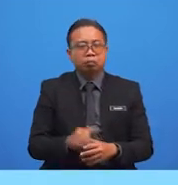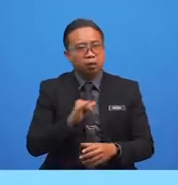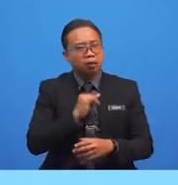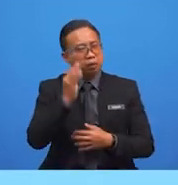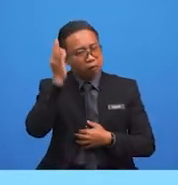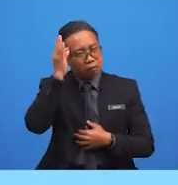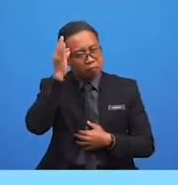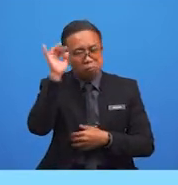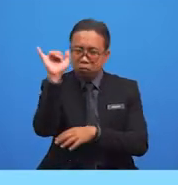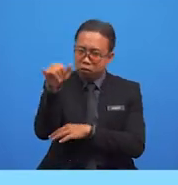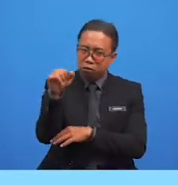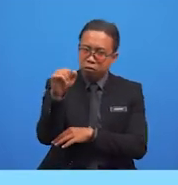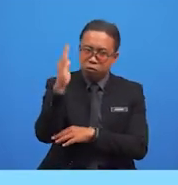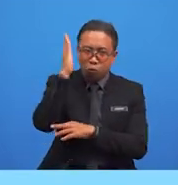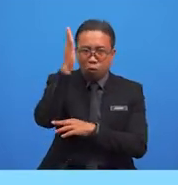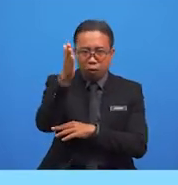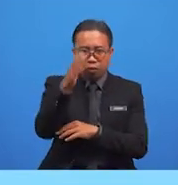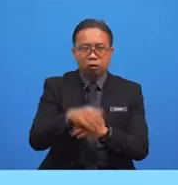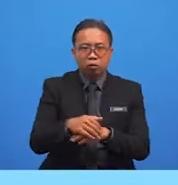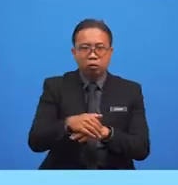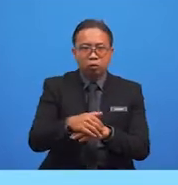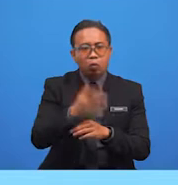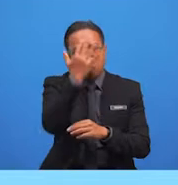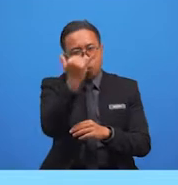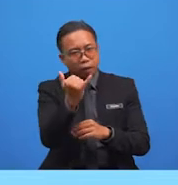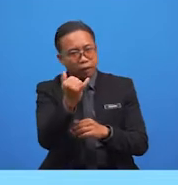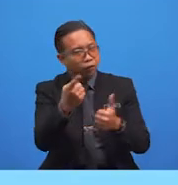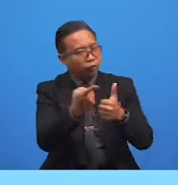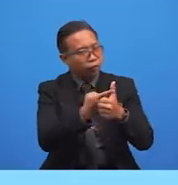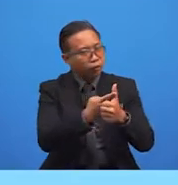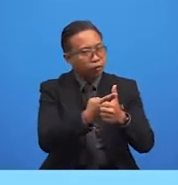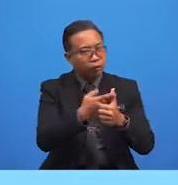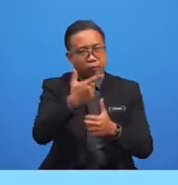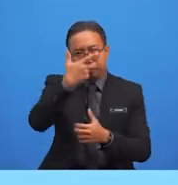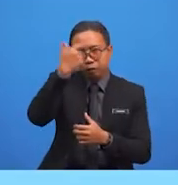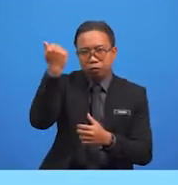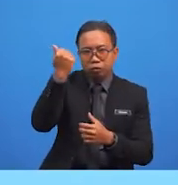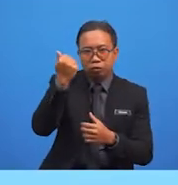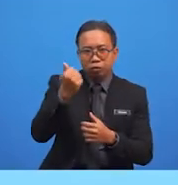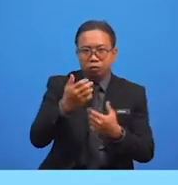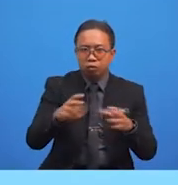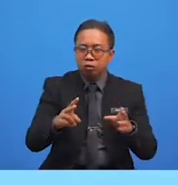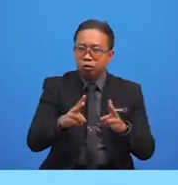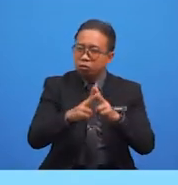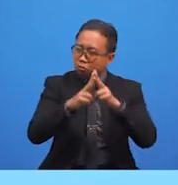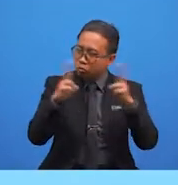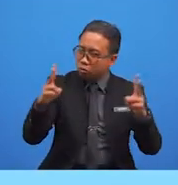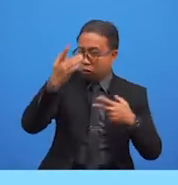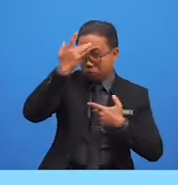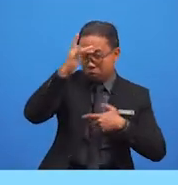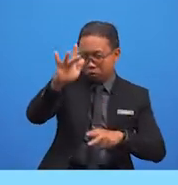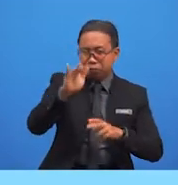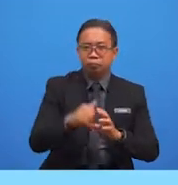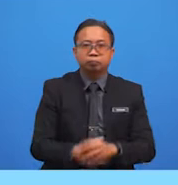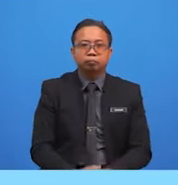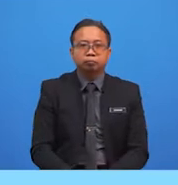I think yes, they will. Why? First, because they are already very